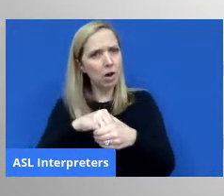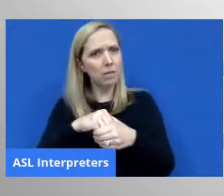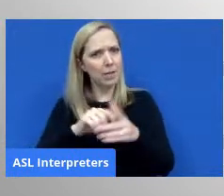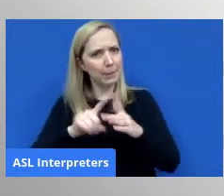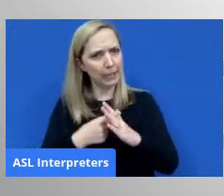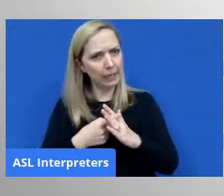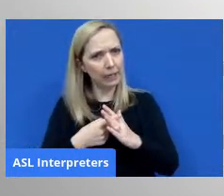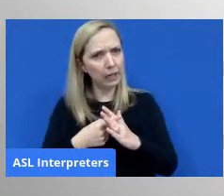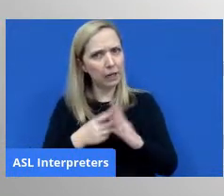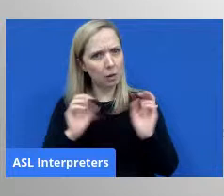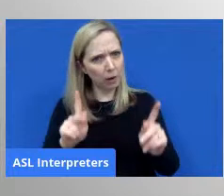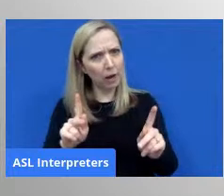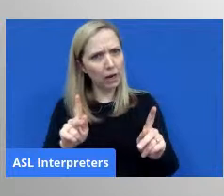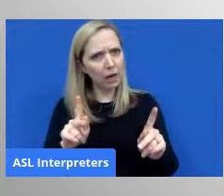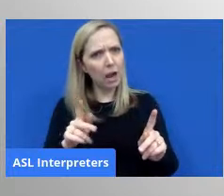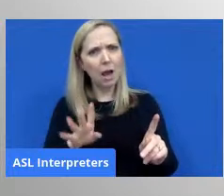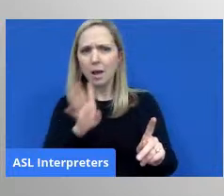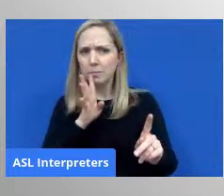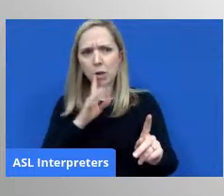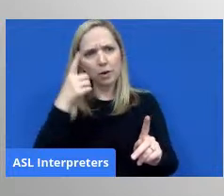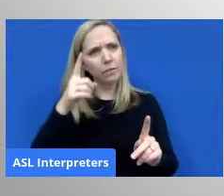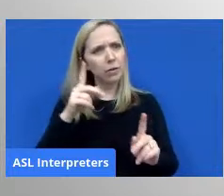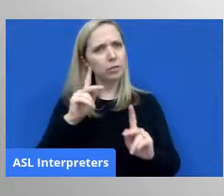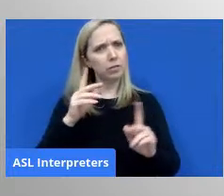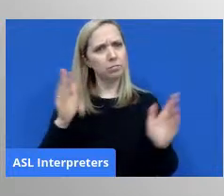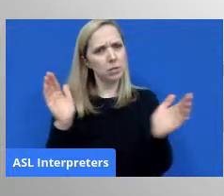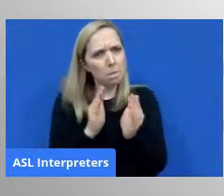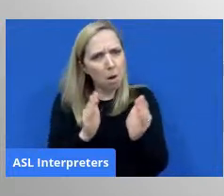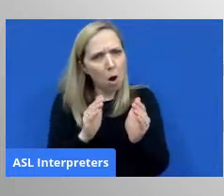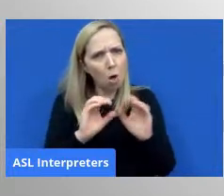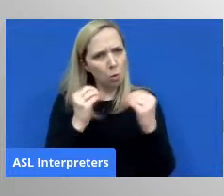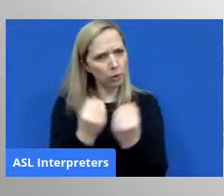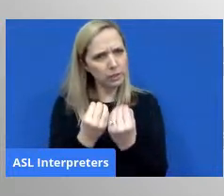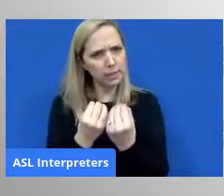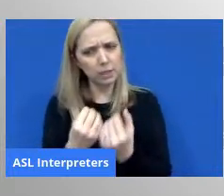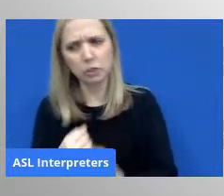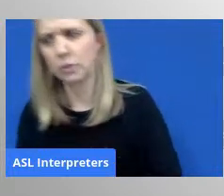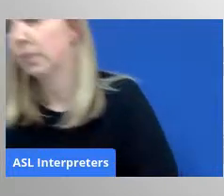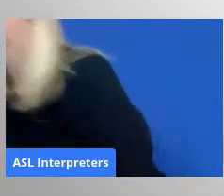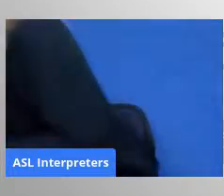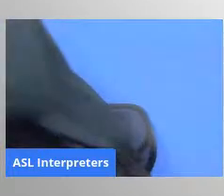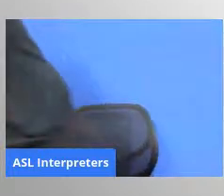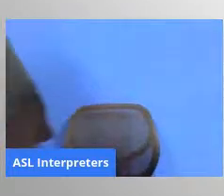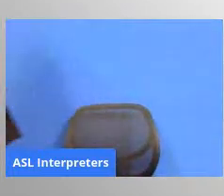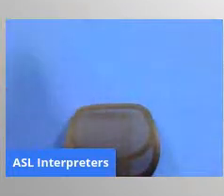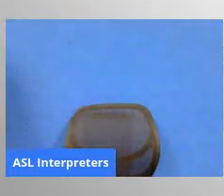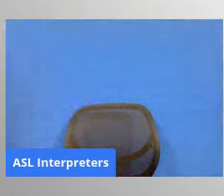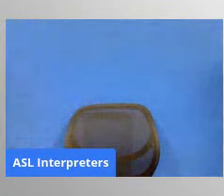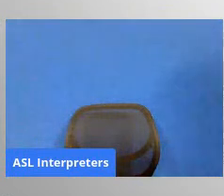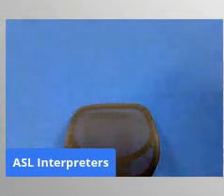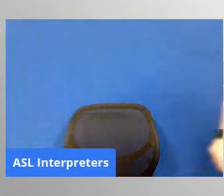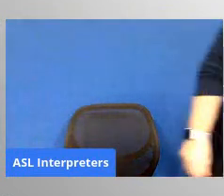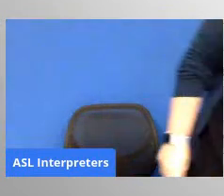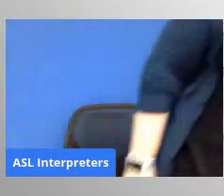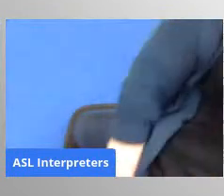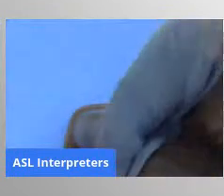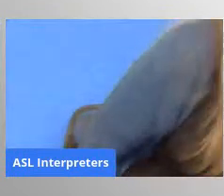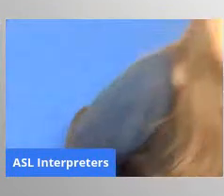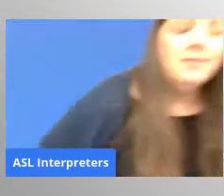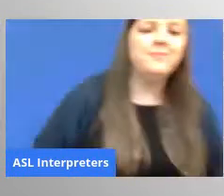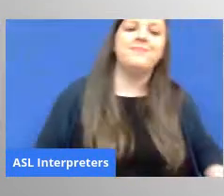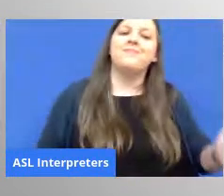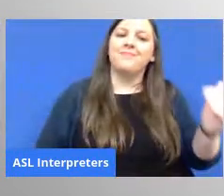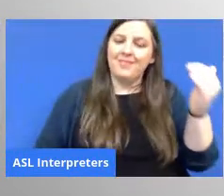I hear you. I'm speaking for the little nonprofits. I hear you. And I did mention a few of those, but yes. Didn't